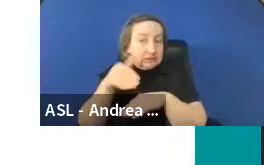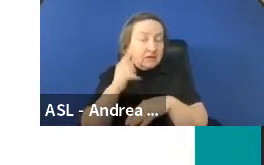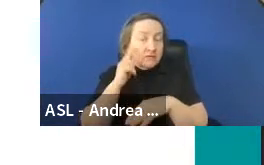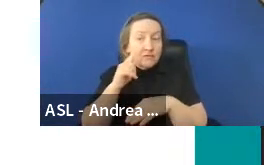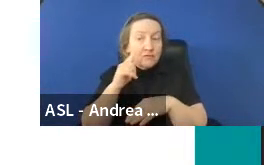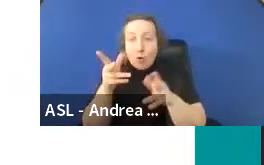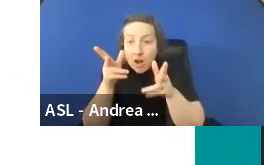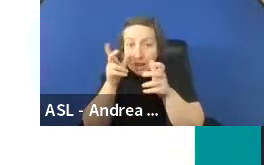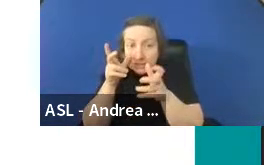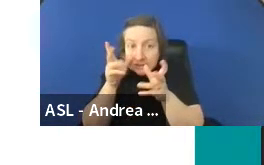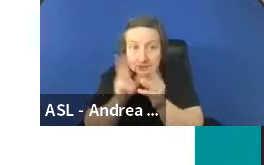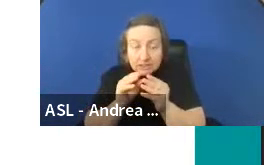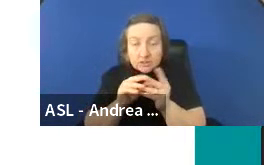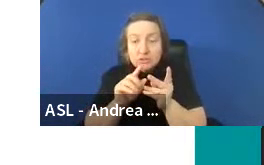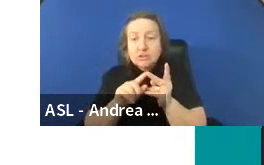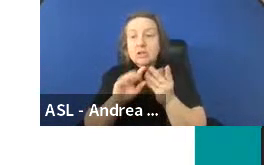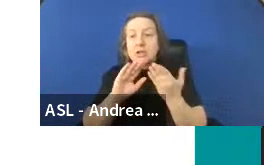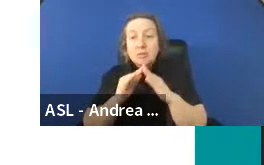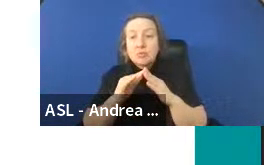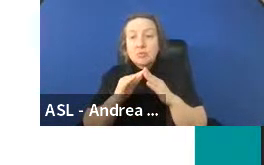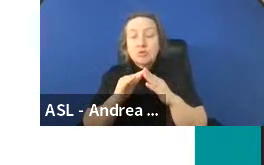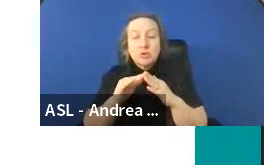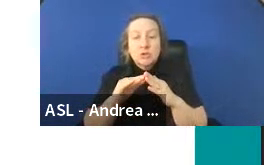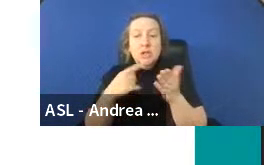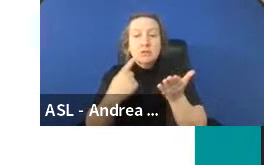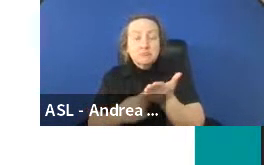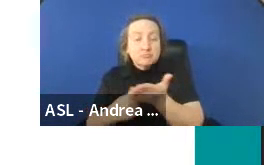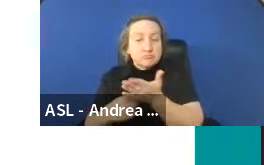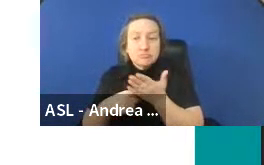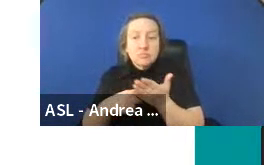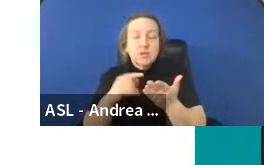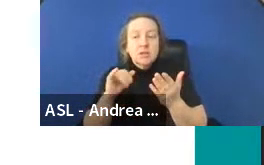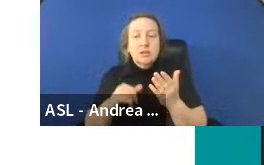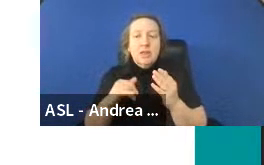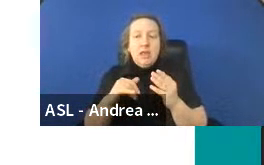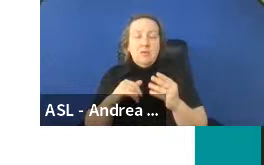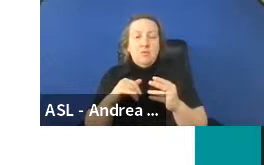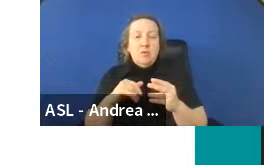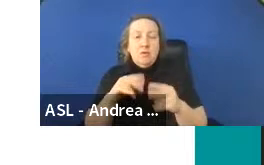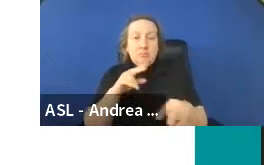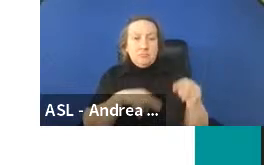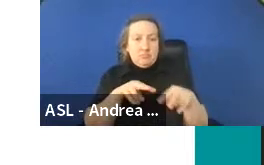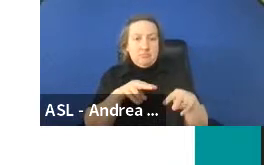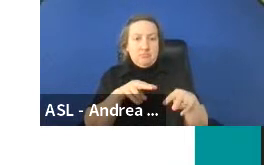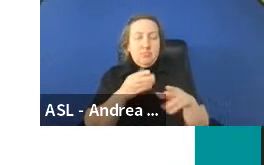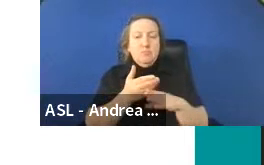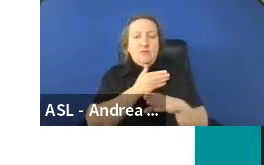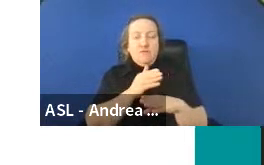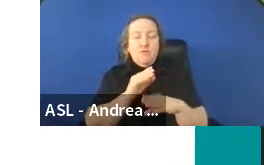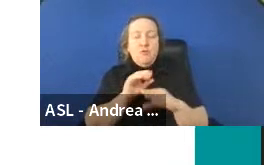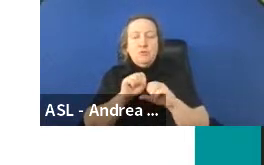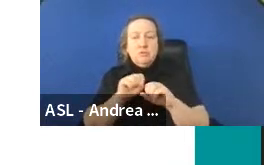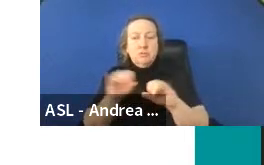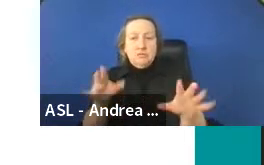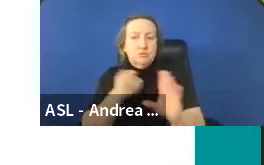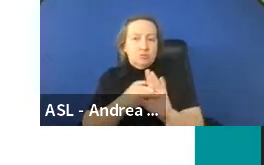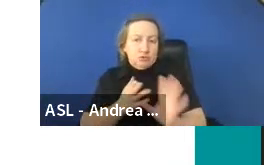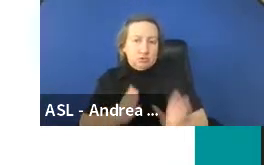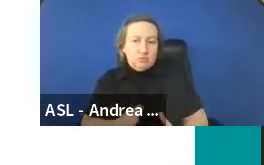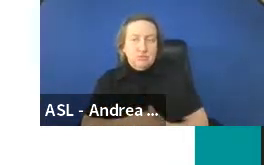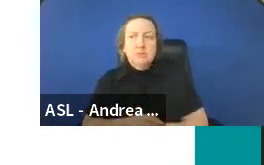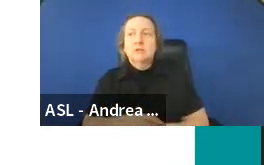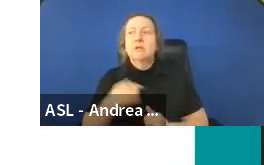sessions and community briefings were mediated before being emailed out to participants. We also